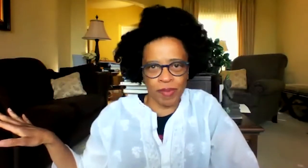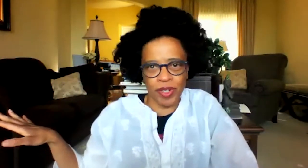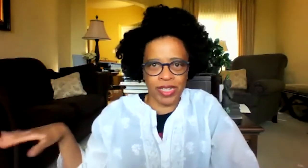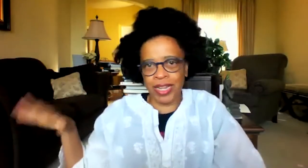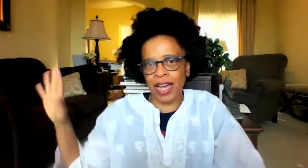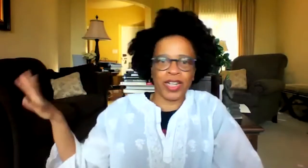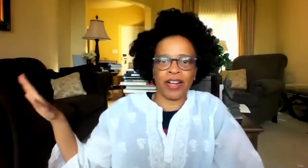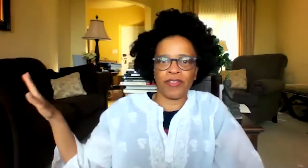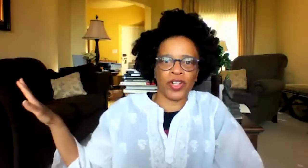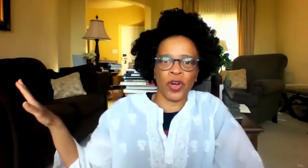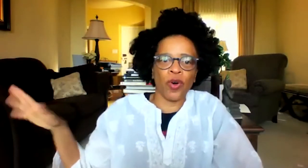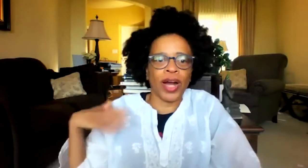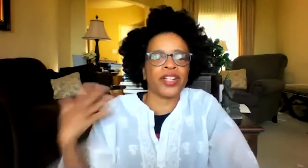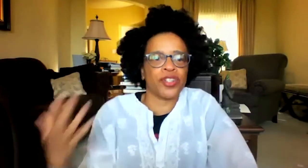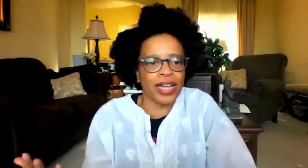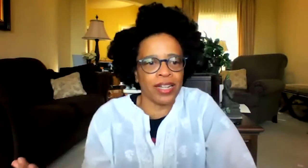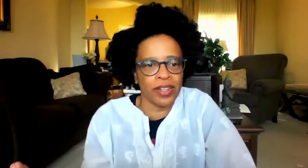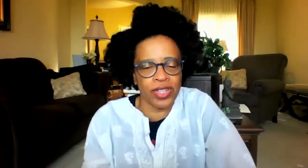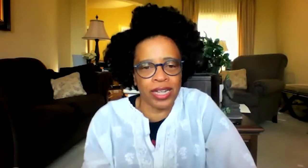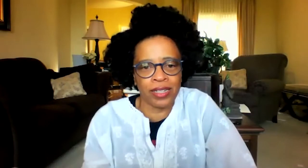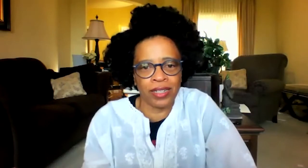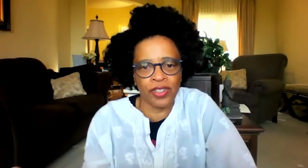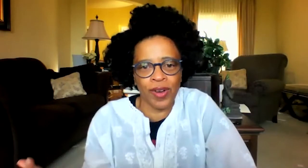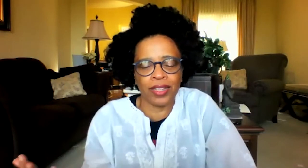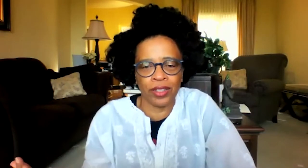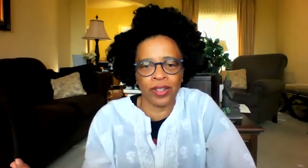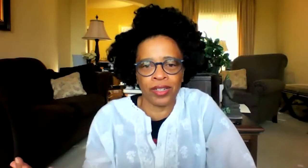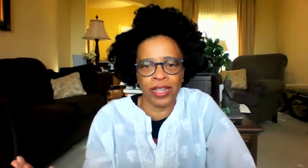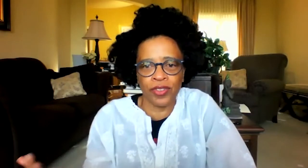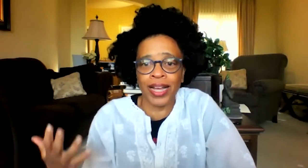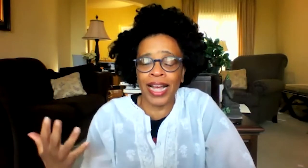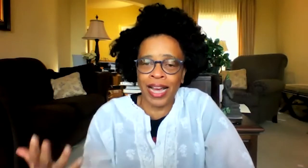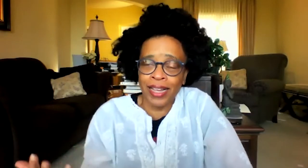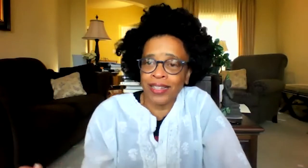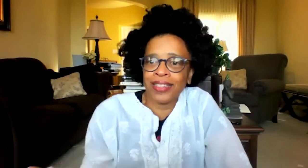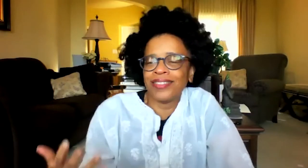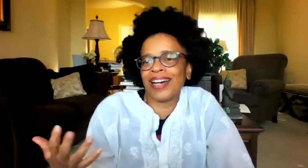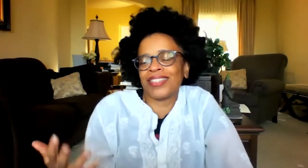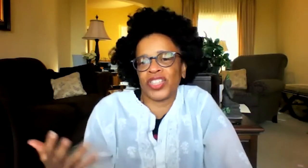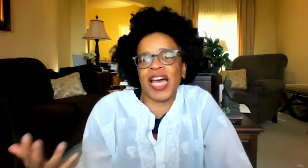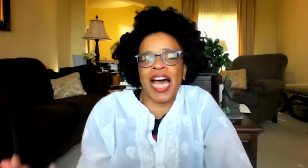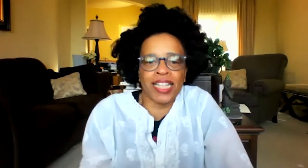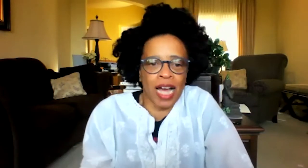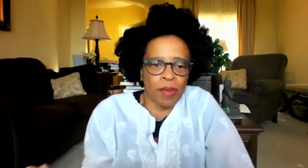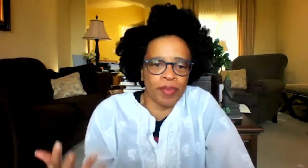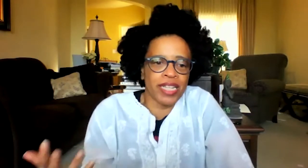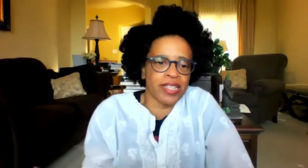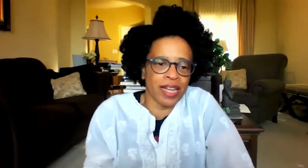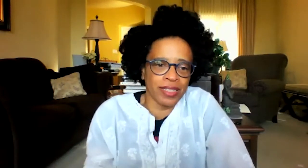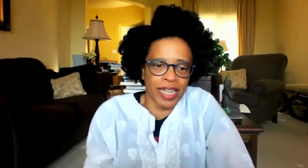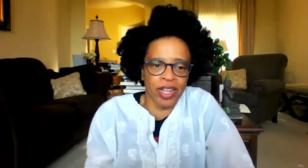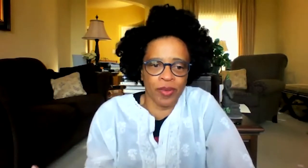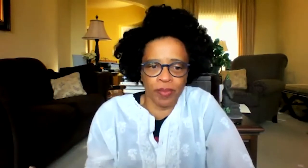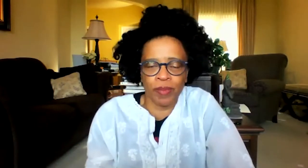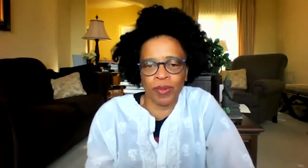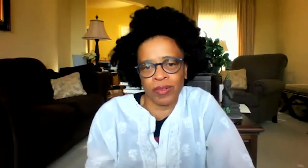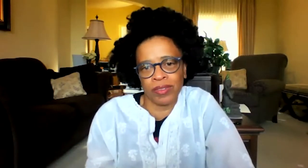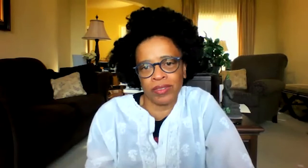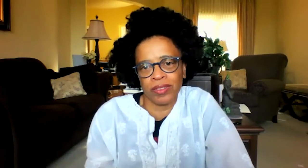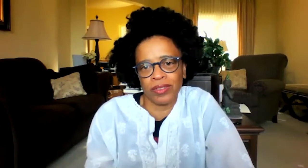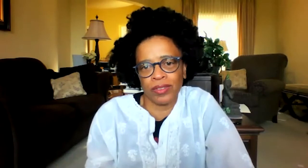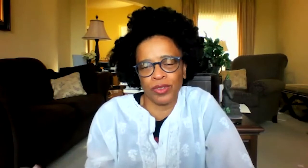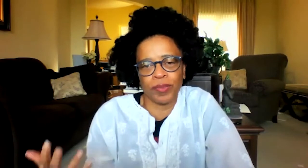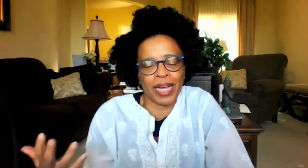not my experience and how could I ever know, or I could try to understand it and try to learn and try to not just ally, but be in solidarity with